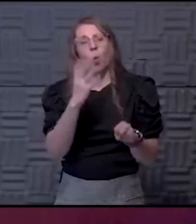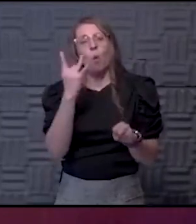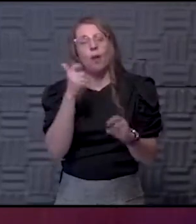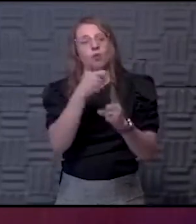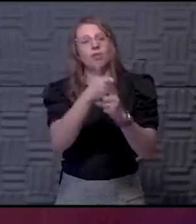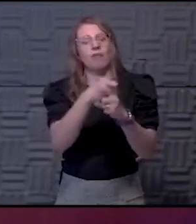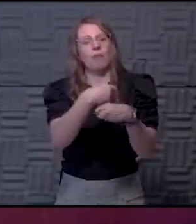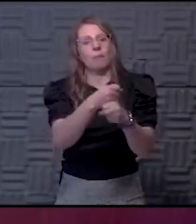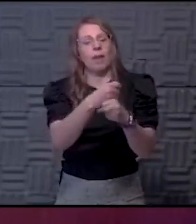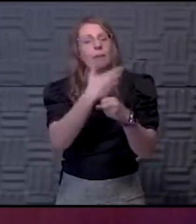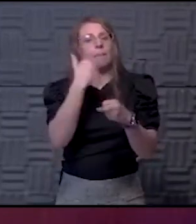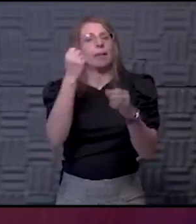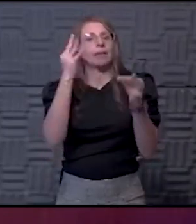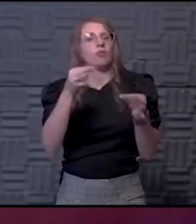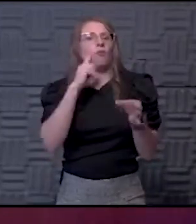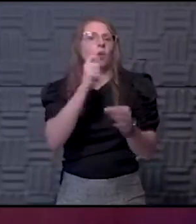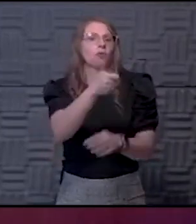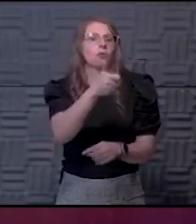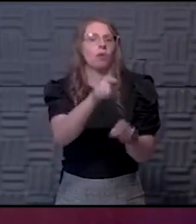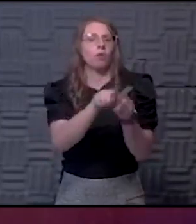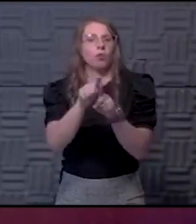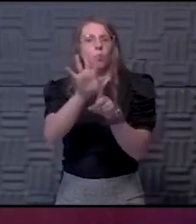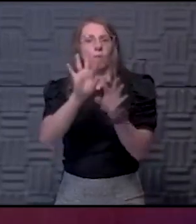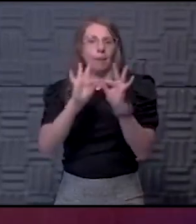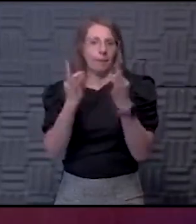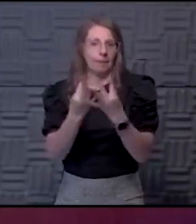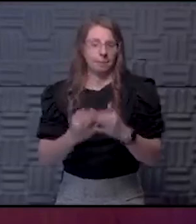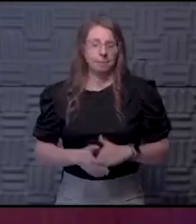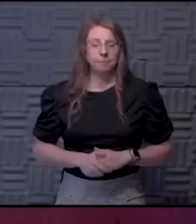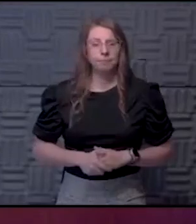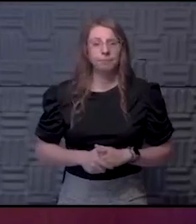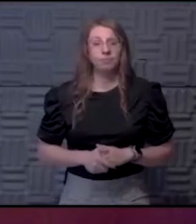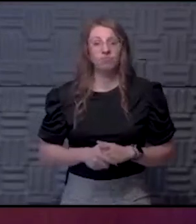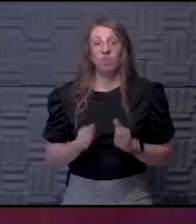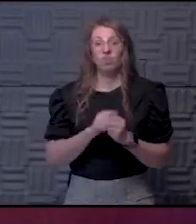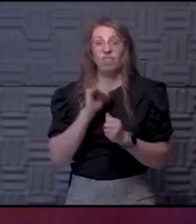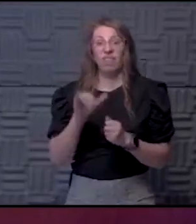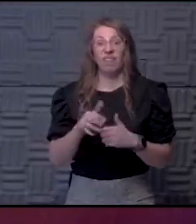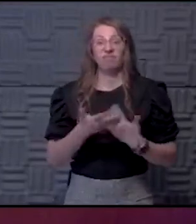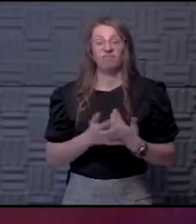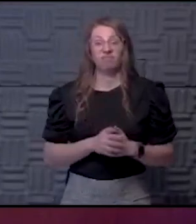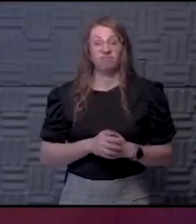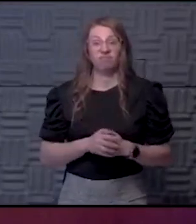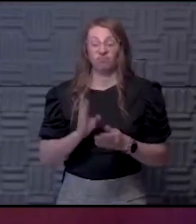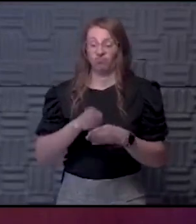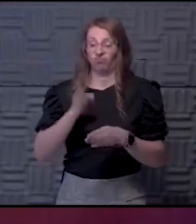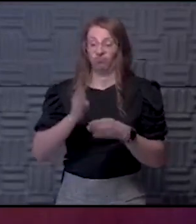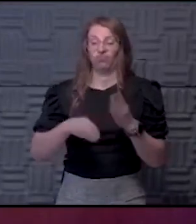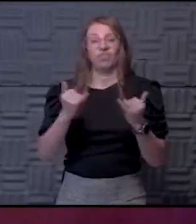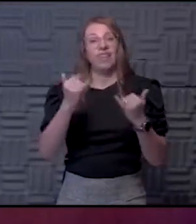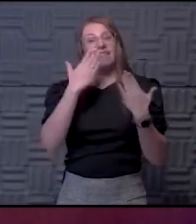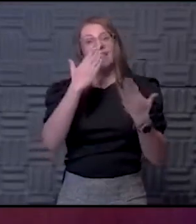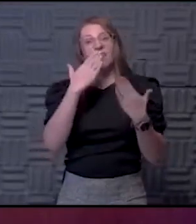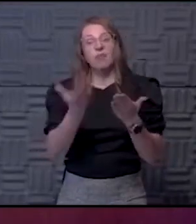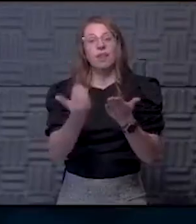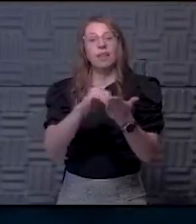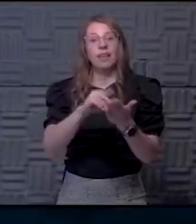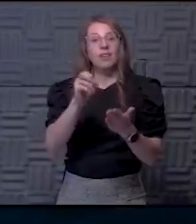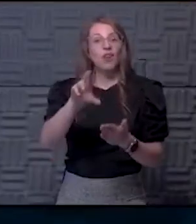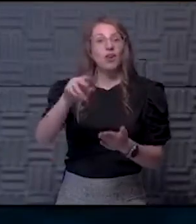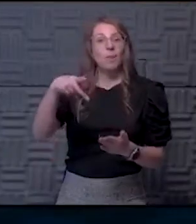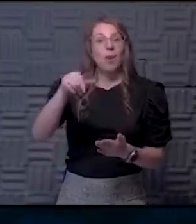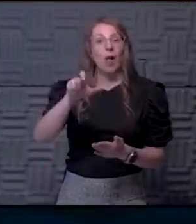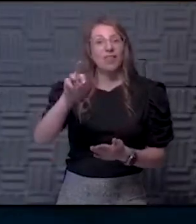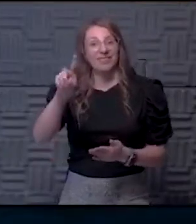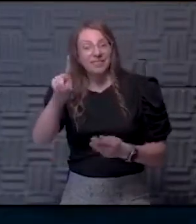best decision for you and your family. And with that, we will wrap up today. Thanks again to Dr. Poland